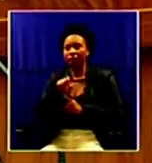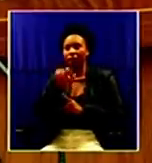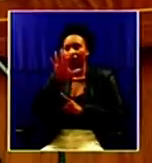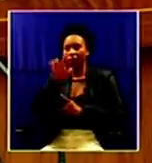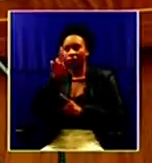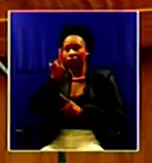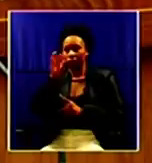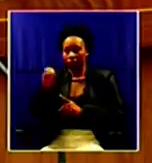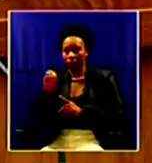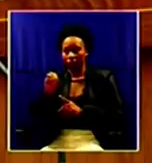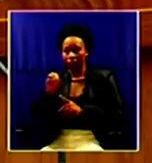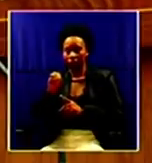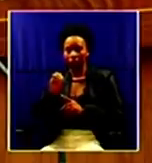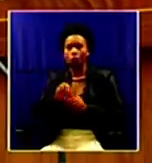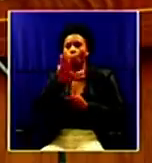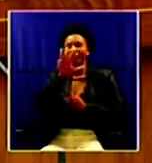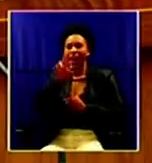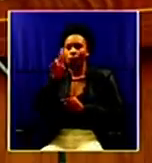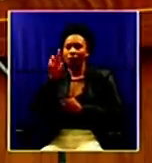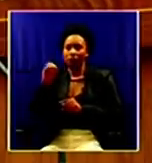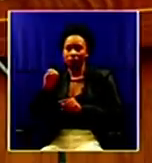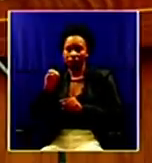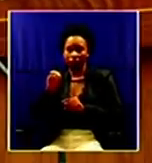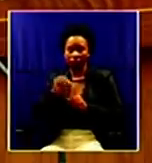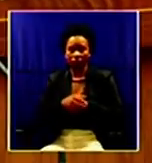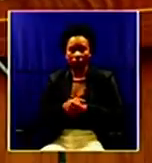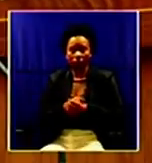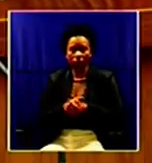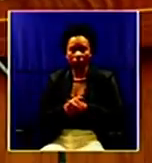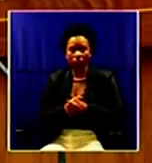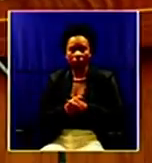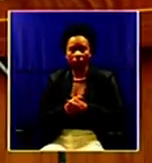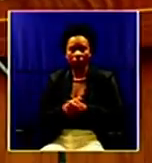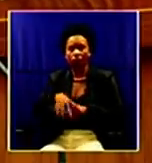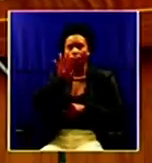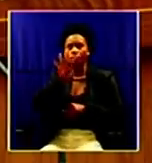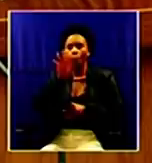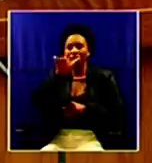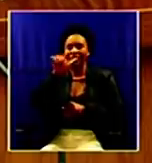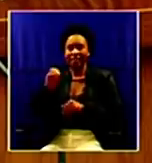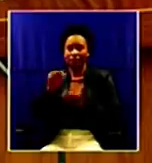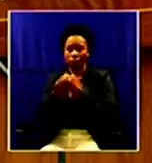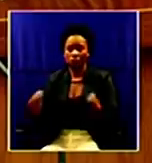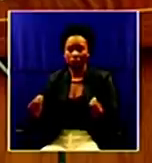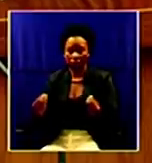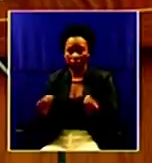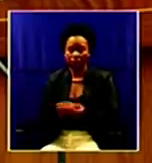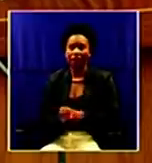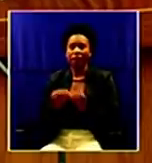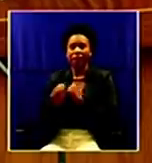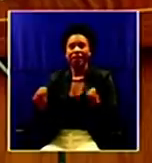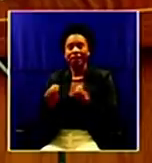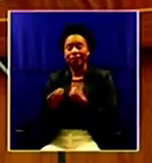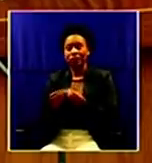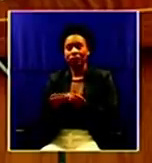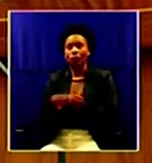increase in child support grant goes up to 460 rand. An increase for foster care grant